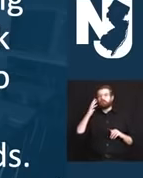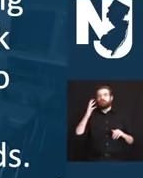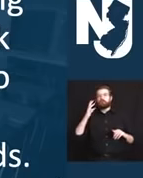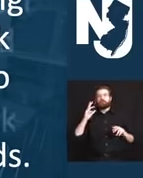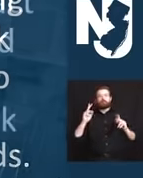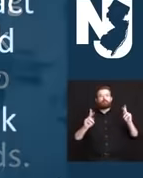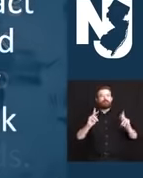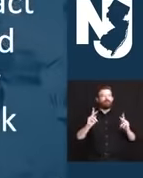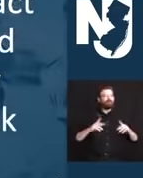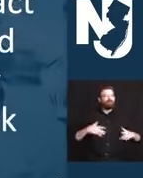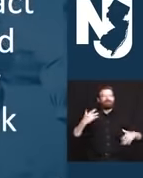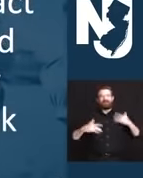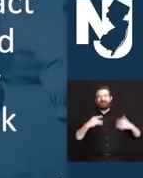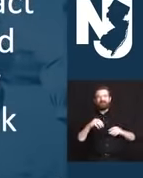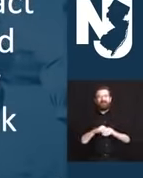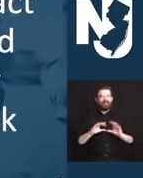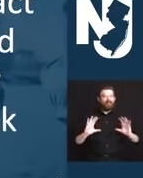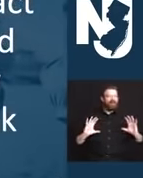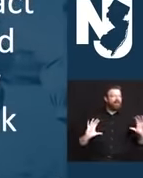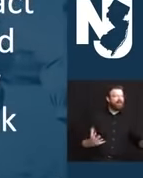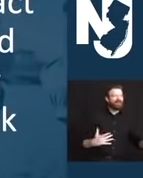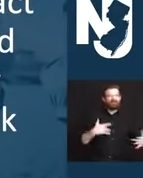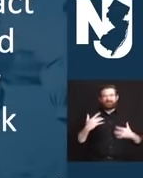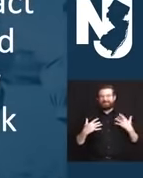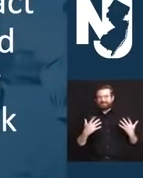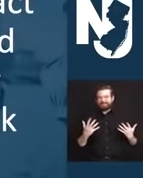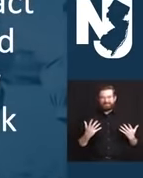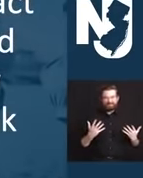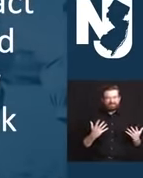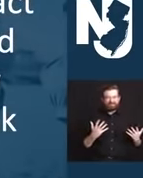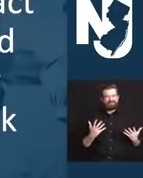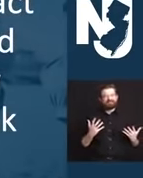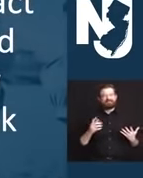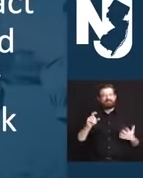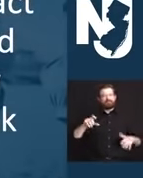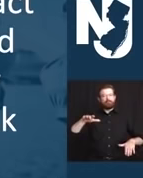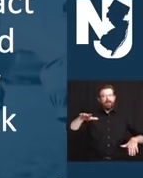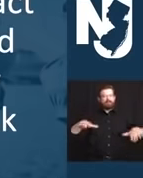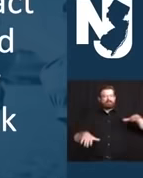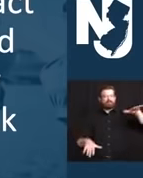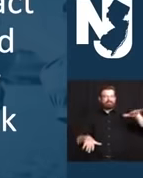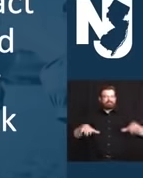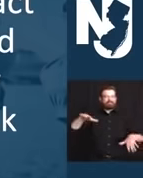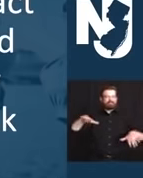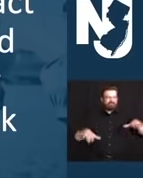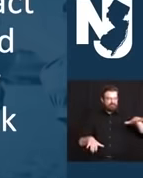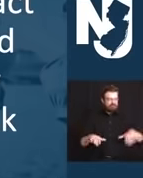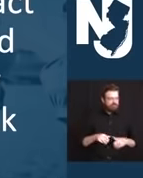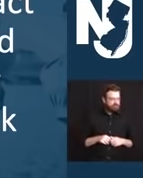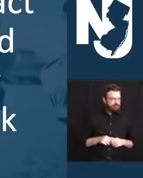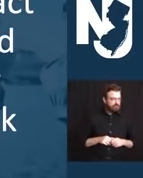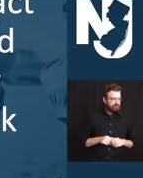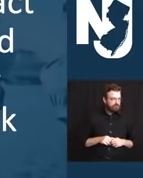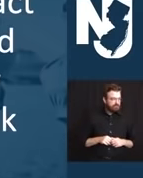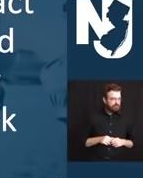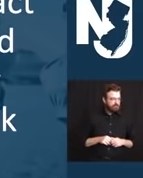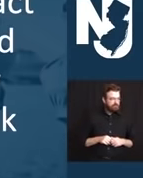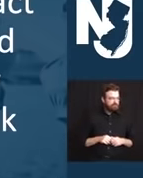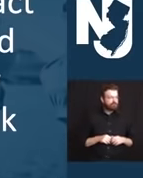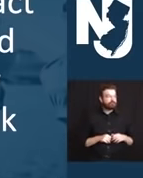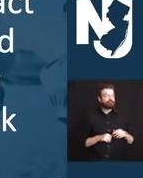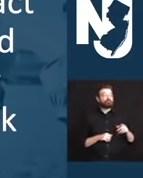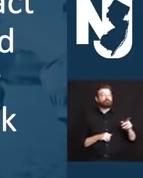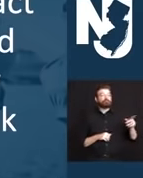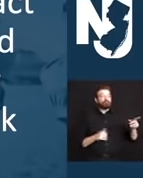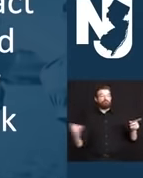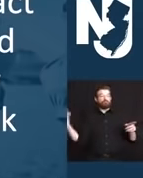Next, I'm signing an executive order today to allow contact drills and practices and competitions to